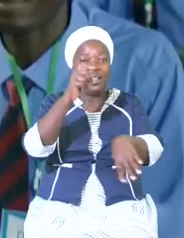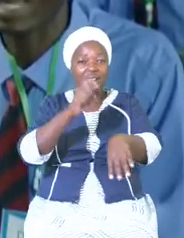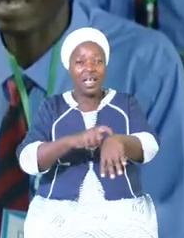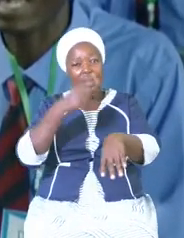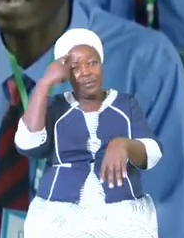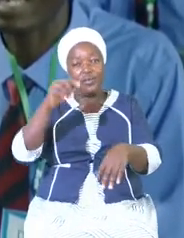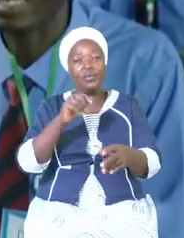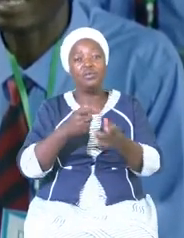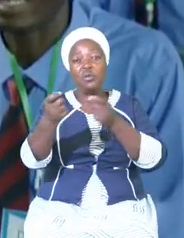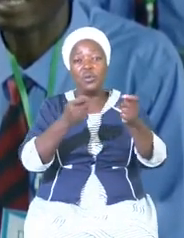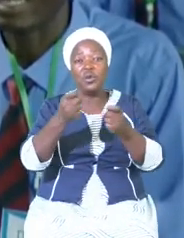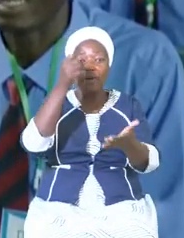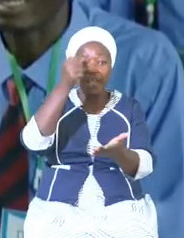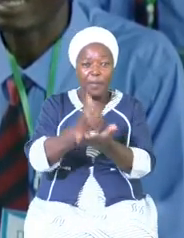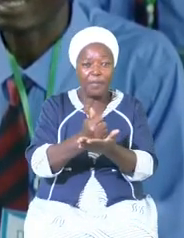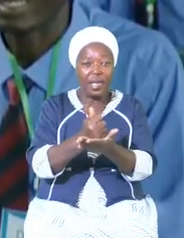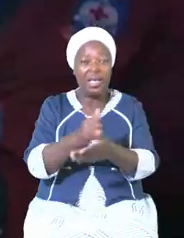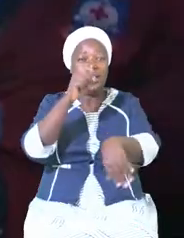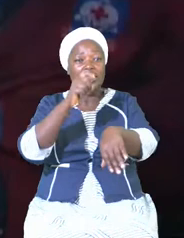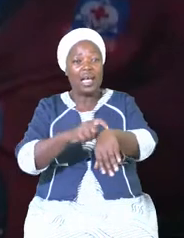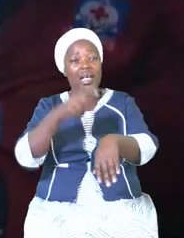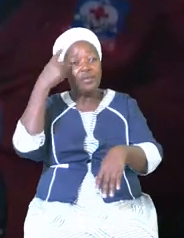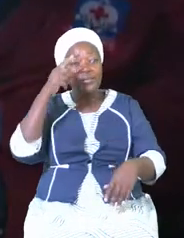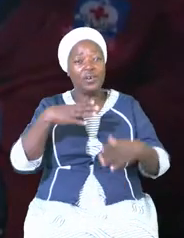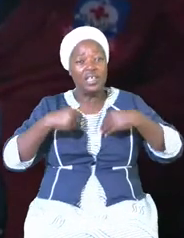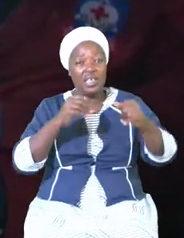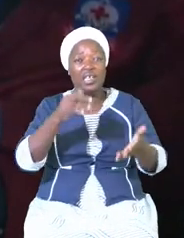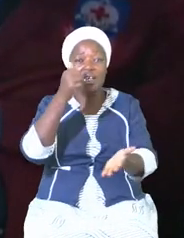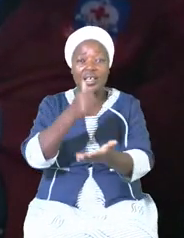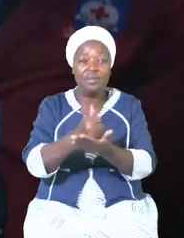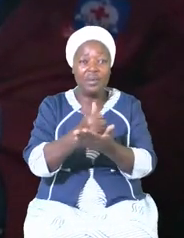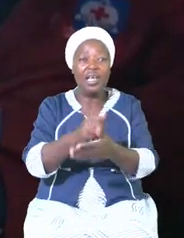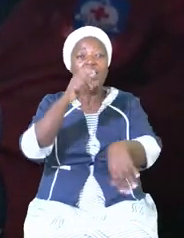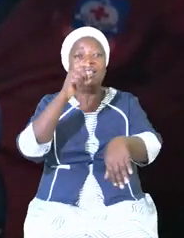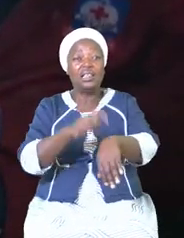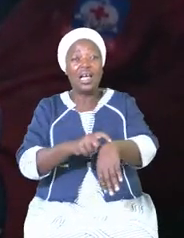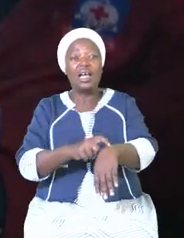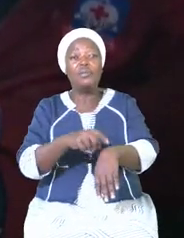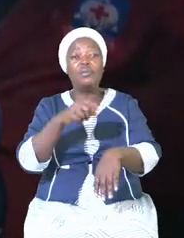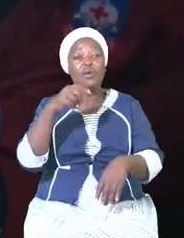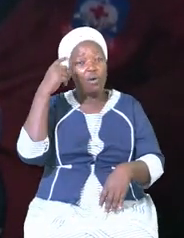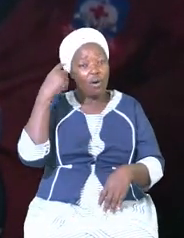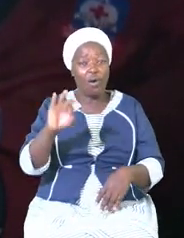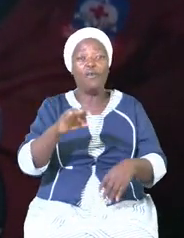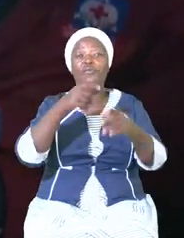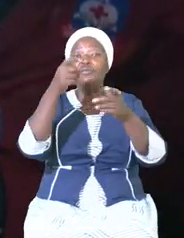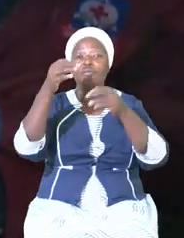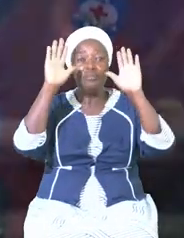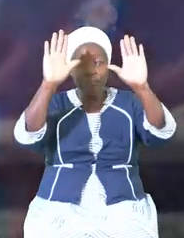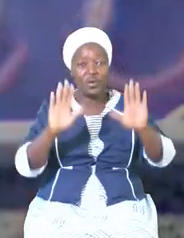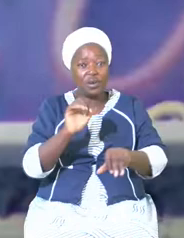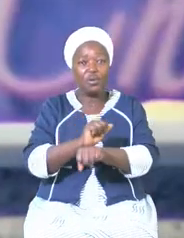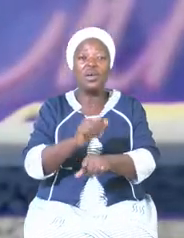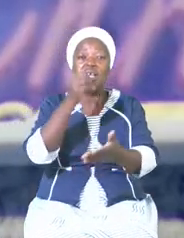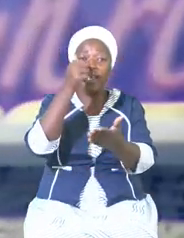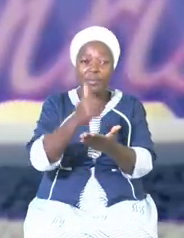Amen. Time of healing. Amen. Time of miracle. Amen.